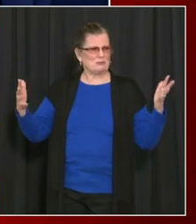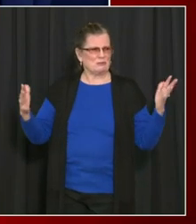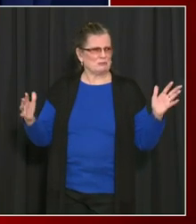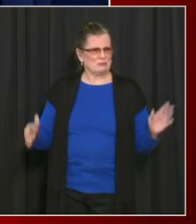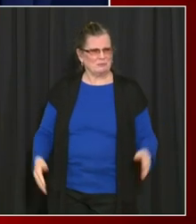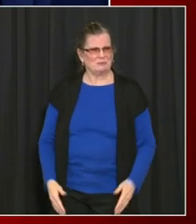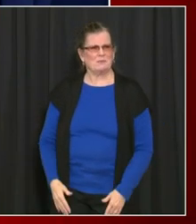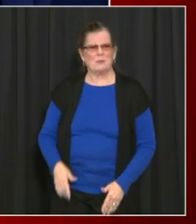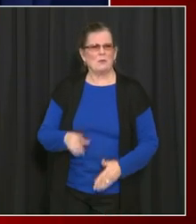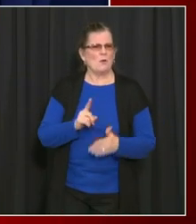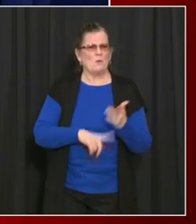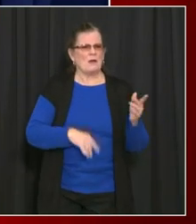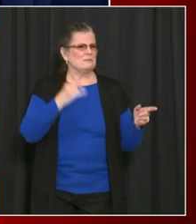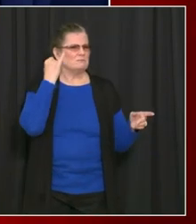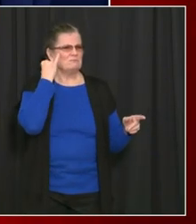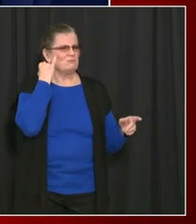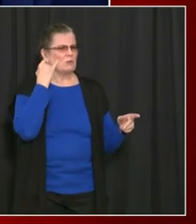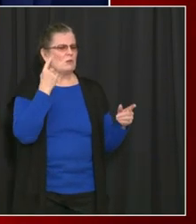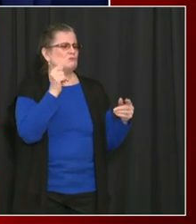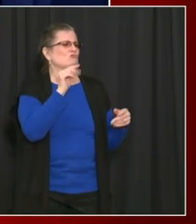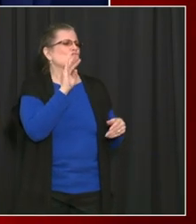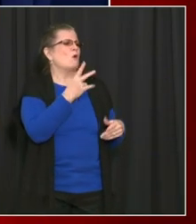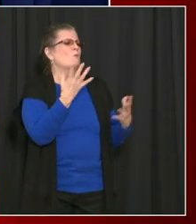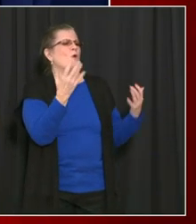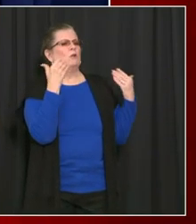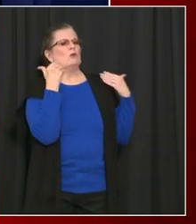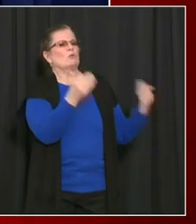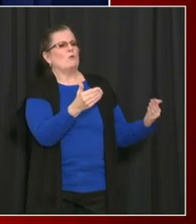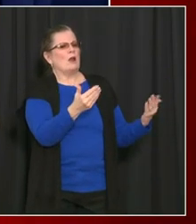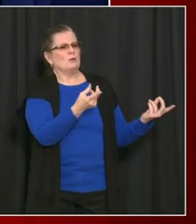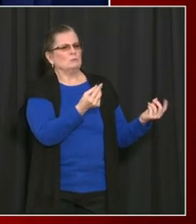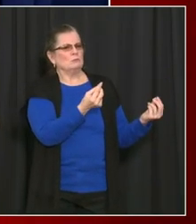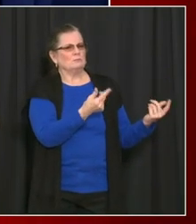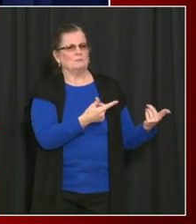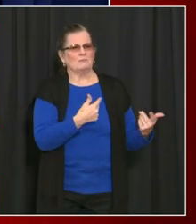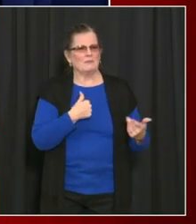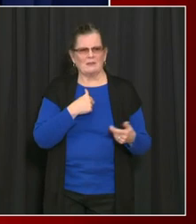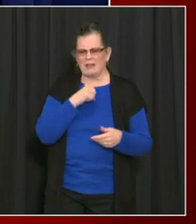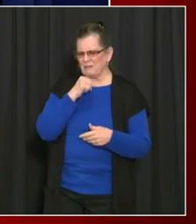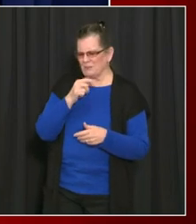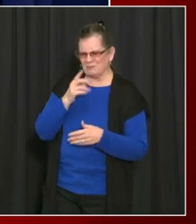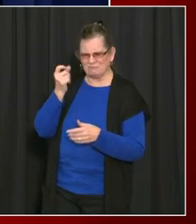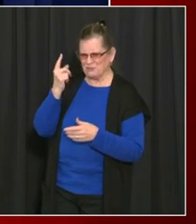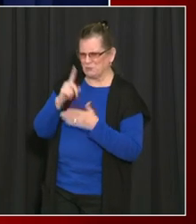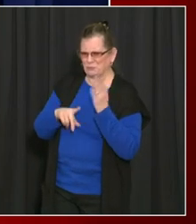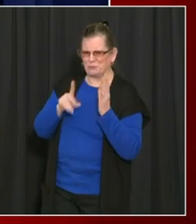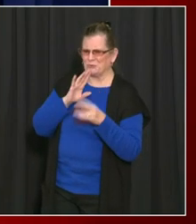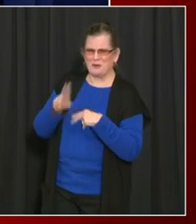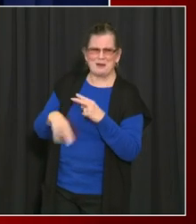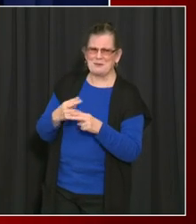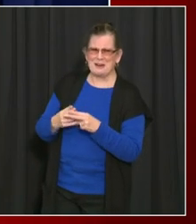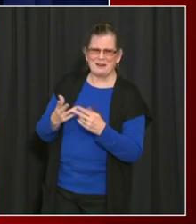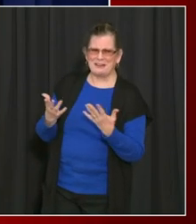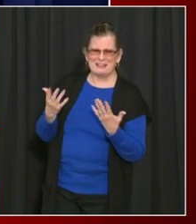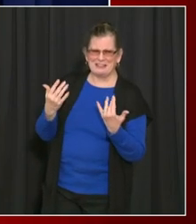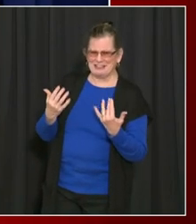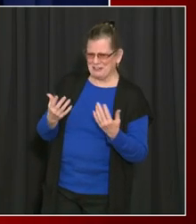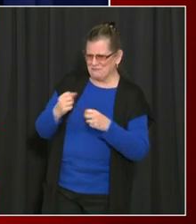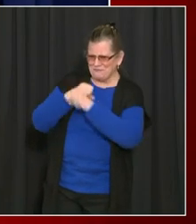What if he wants to go forward with his event on the mall? I'm not sure what event. Are you talking about the fireworks for the National Park